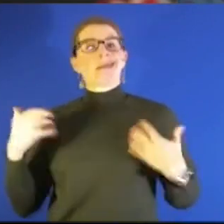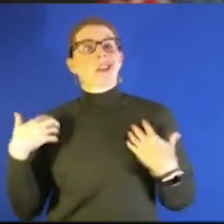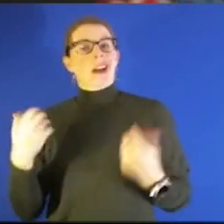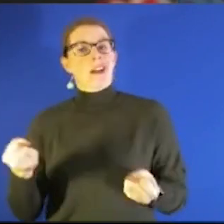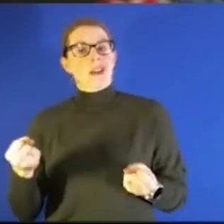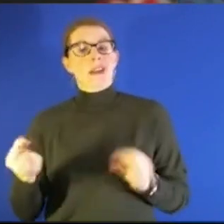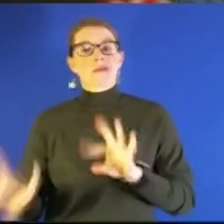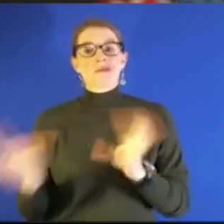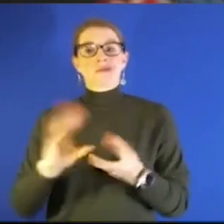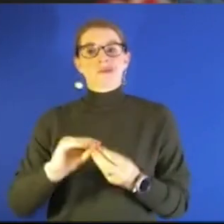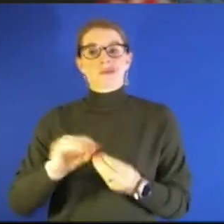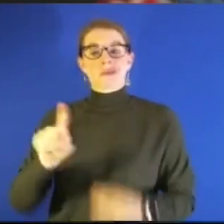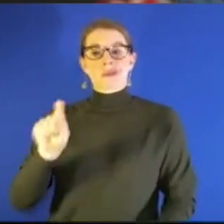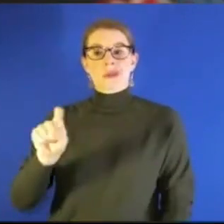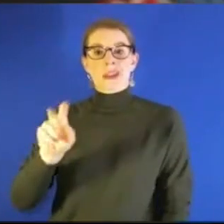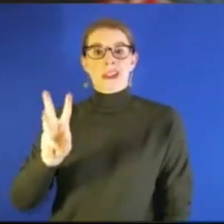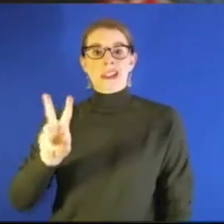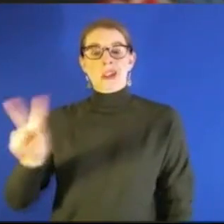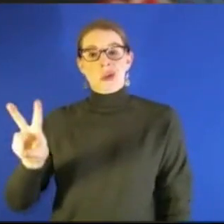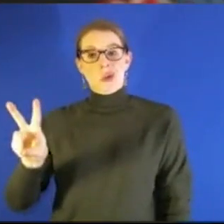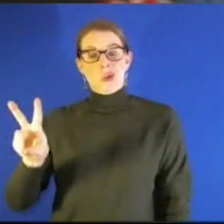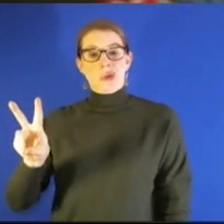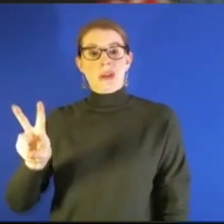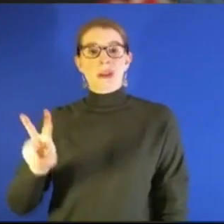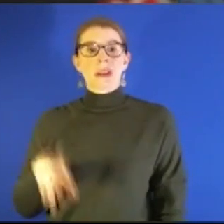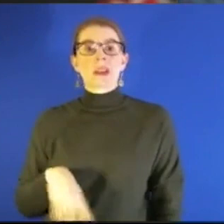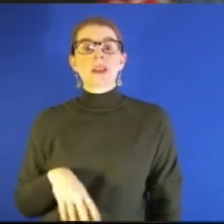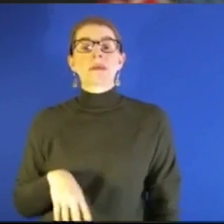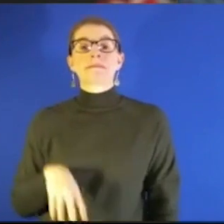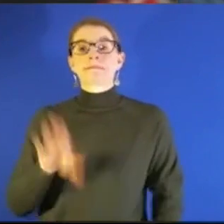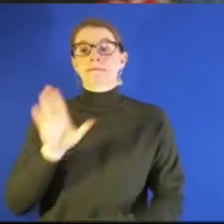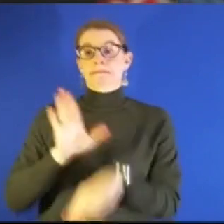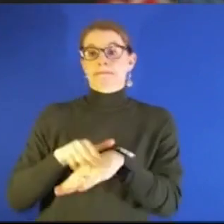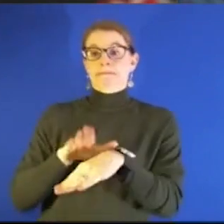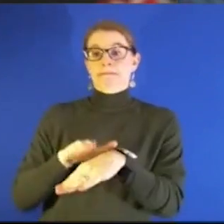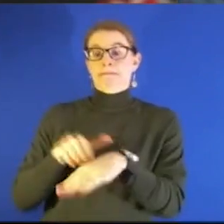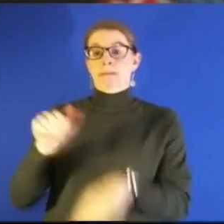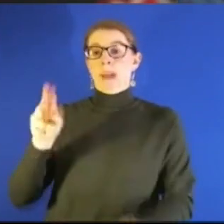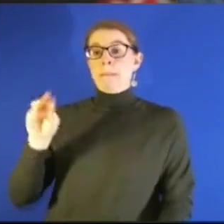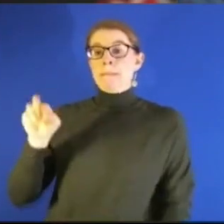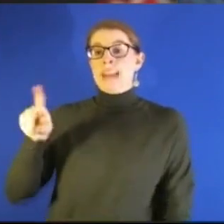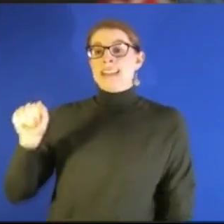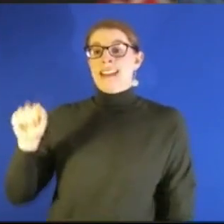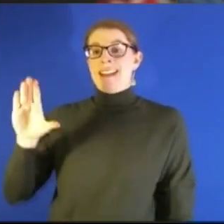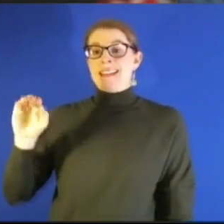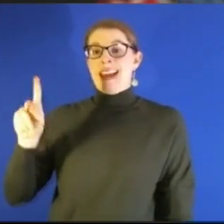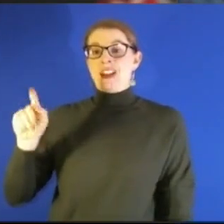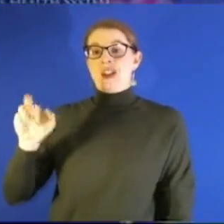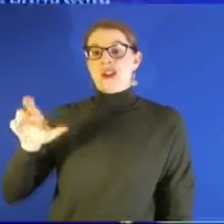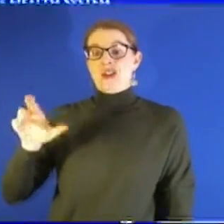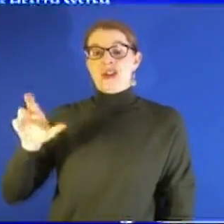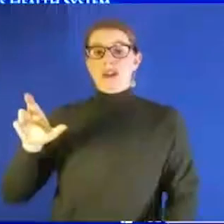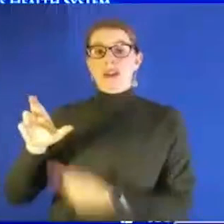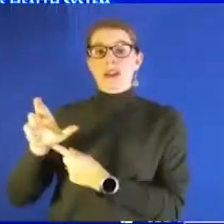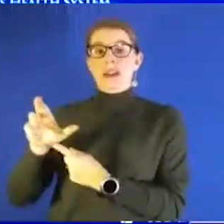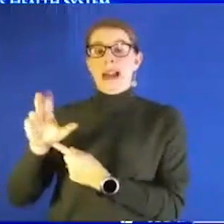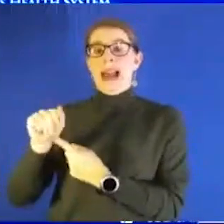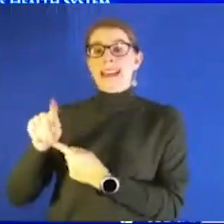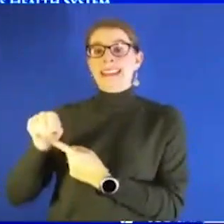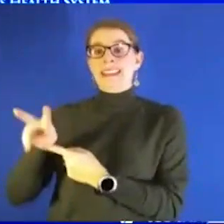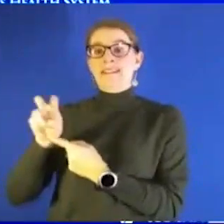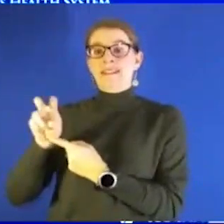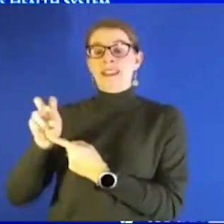of 162. Just as a note from Amanda Cackler, our record high of active inpatients